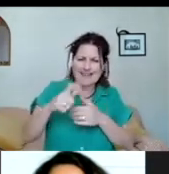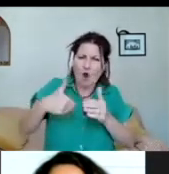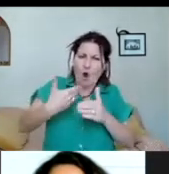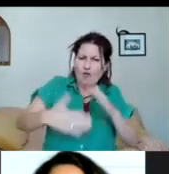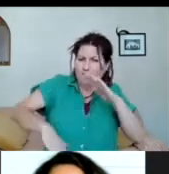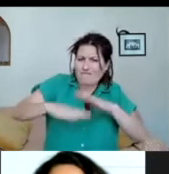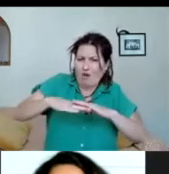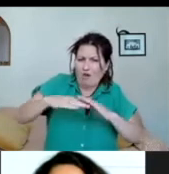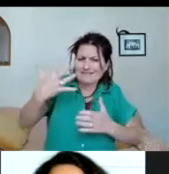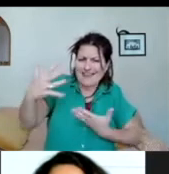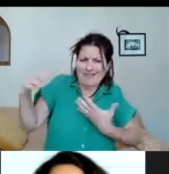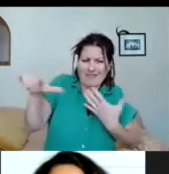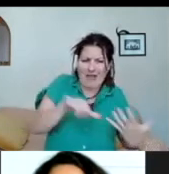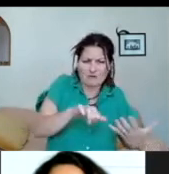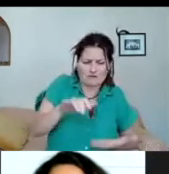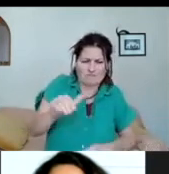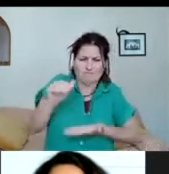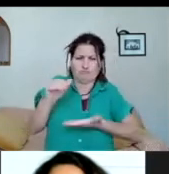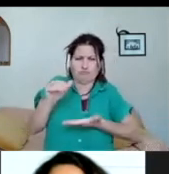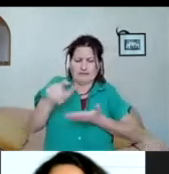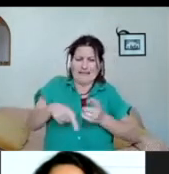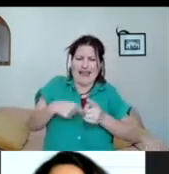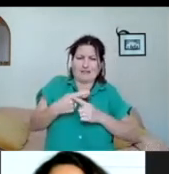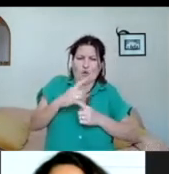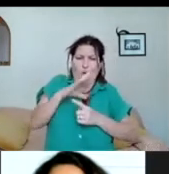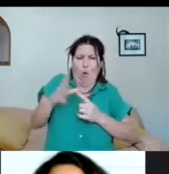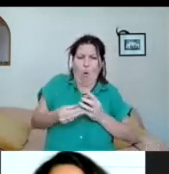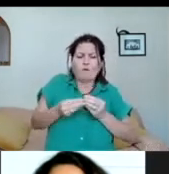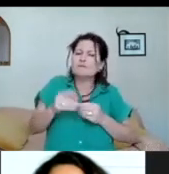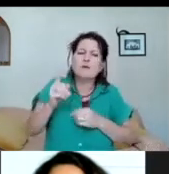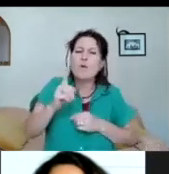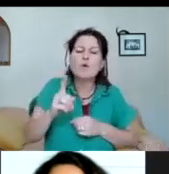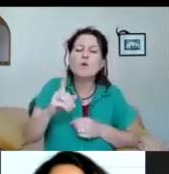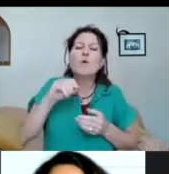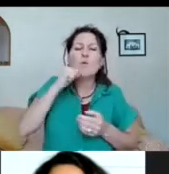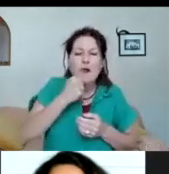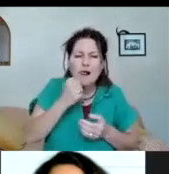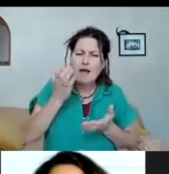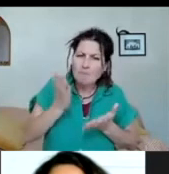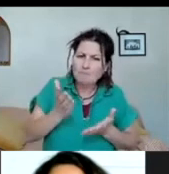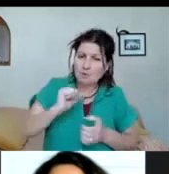will receive. You will obviously be taxed on your fee. So you will have